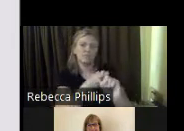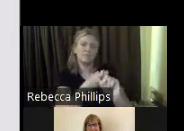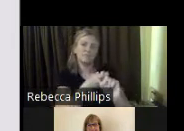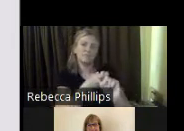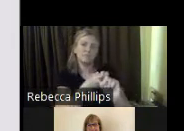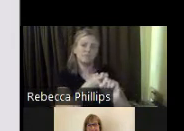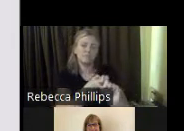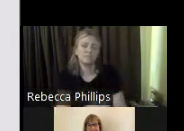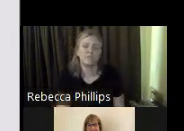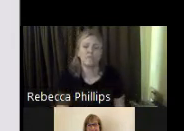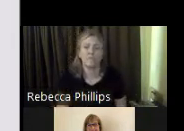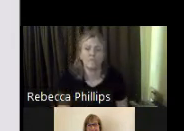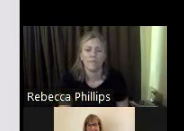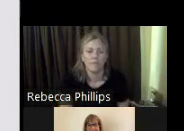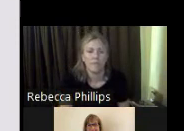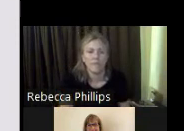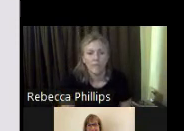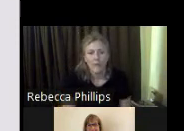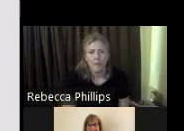friend.